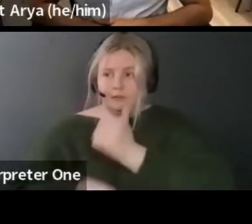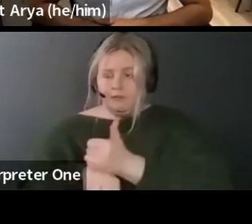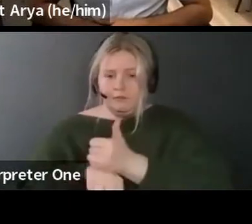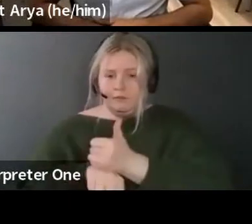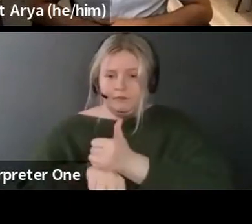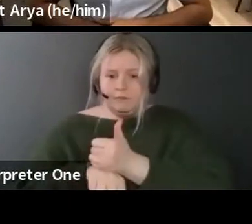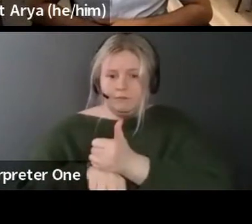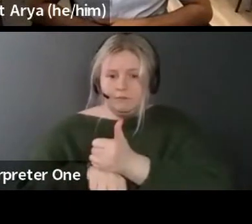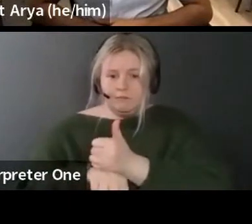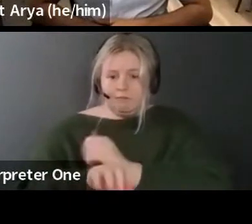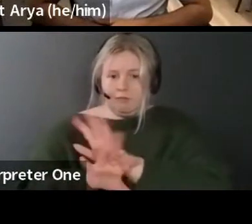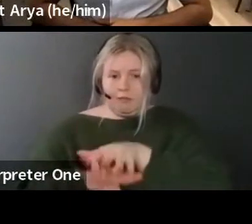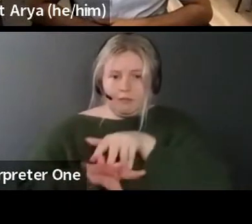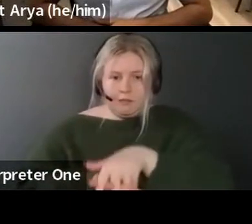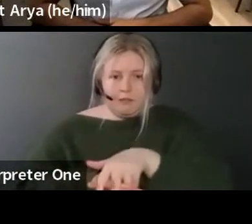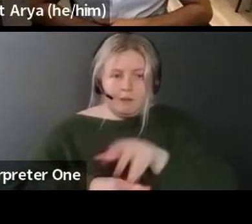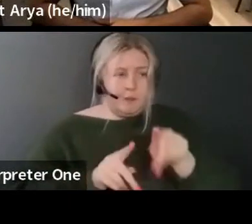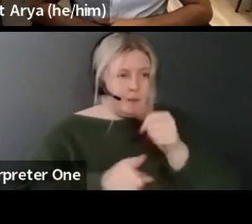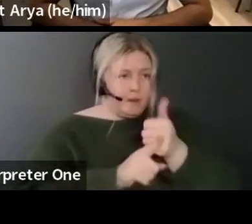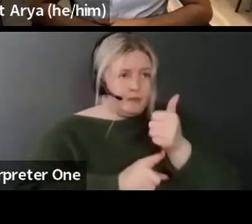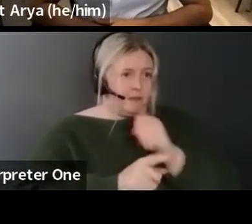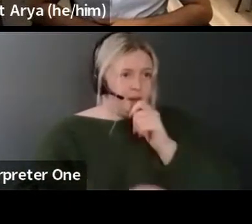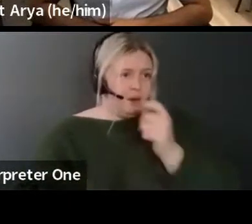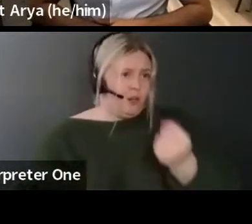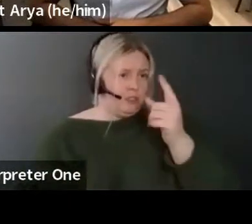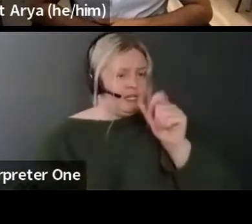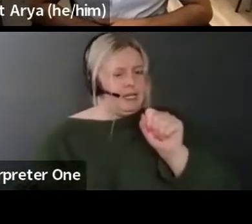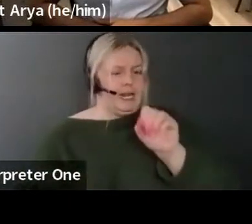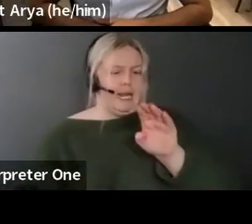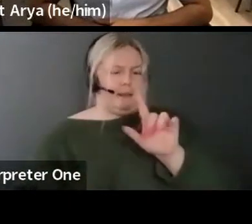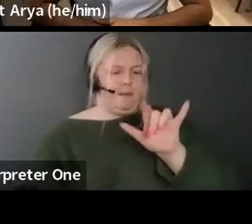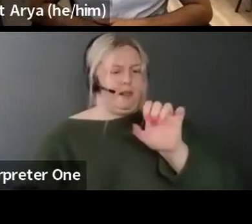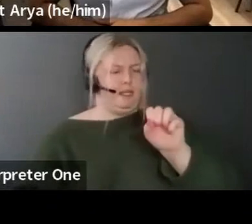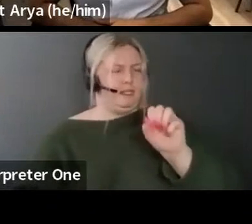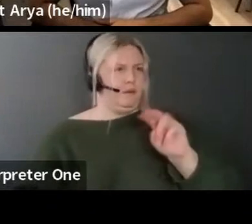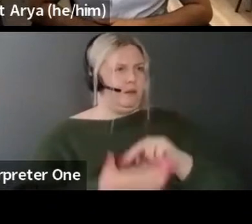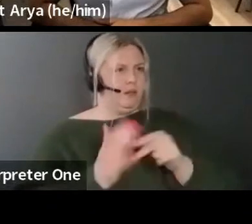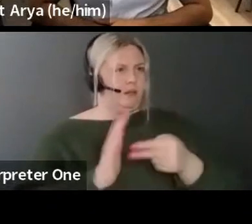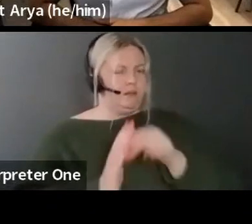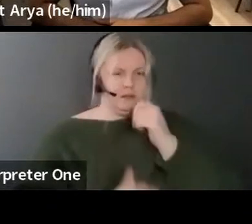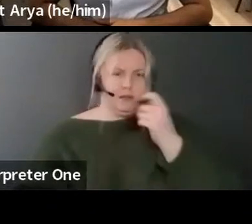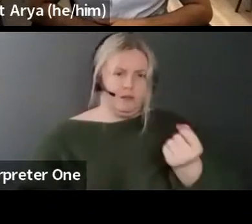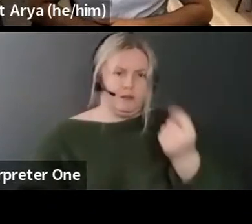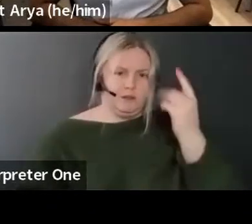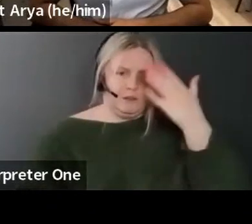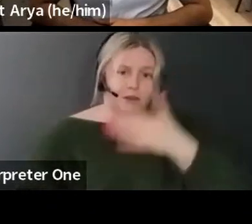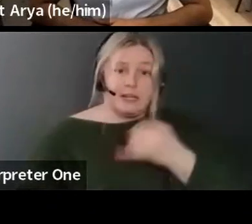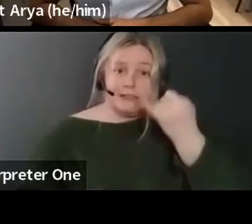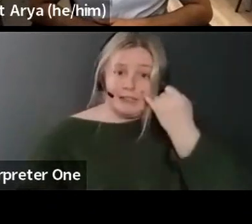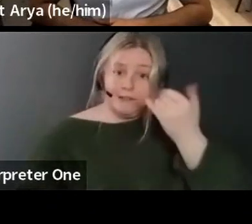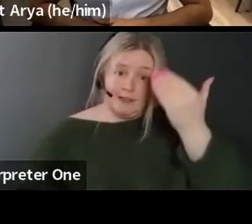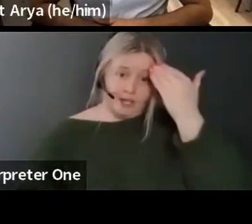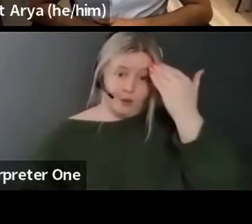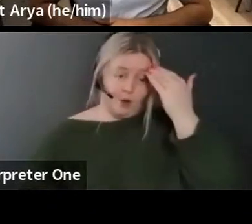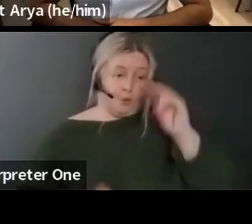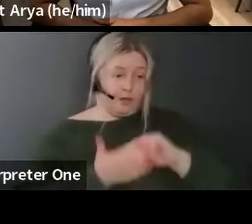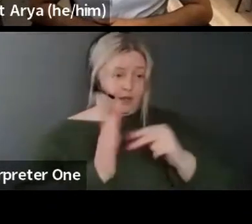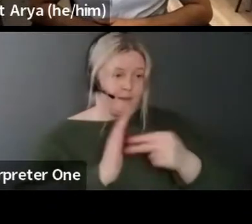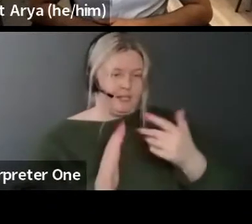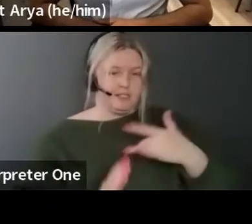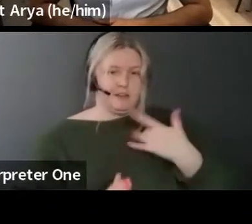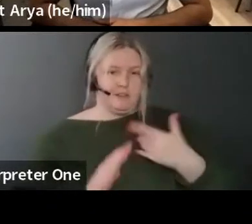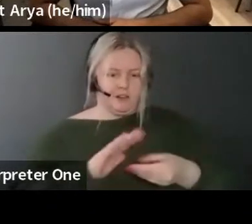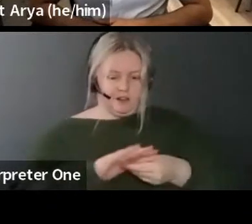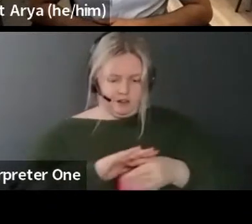like what's ableism, because if they know, they're gonna think that they're horrible people, because they do the